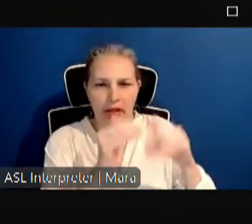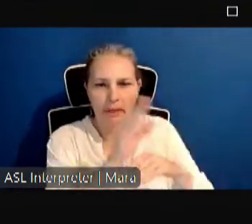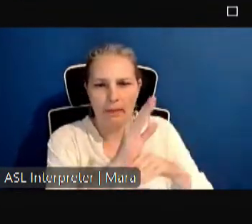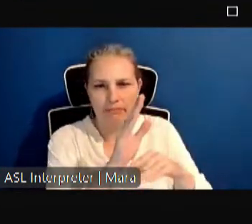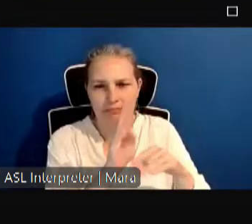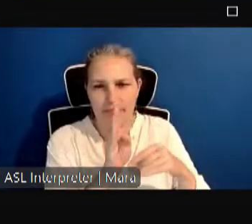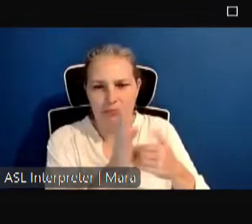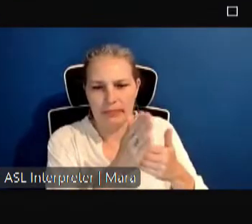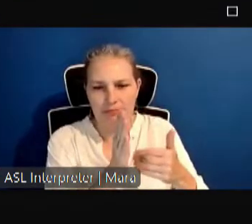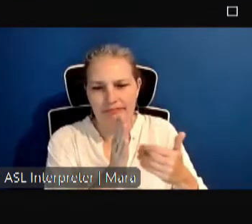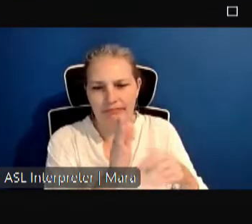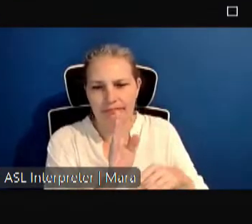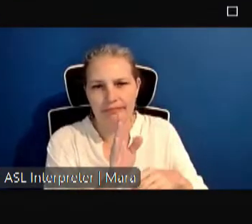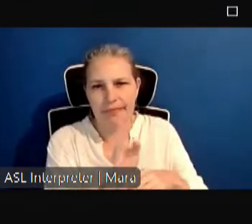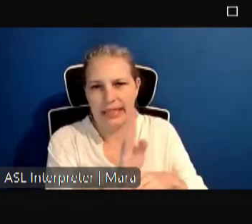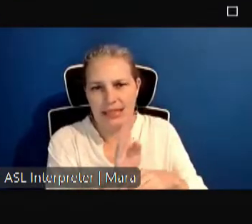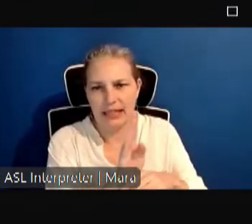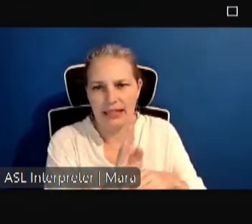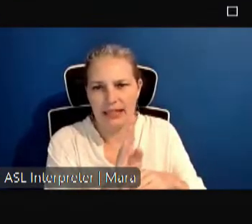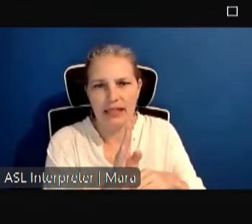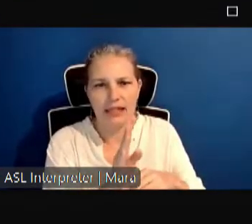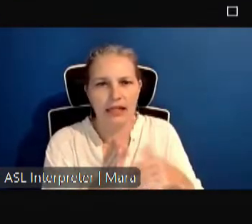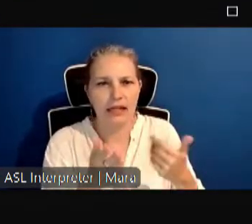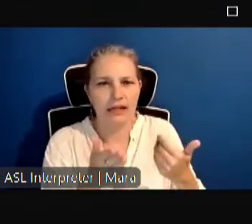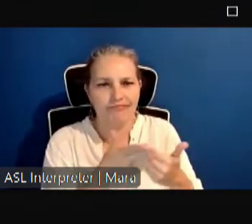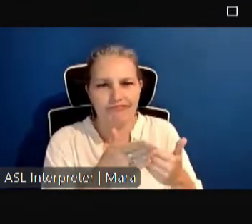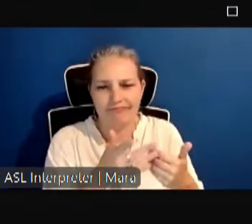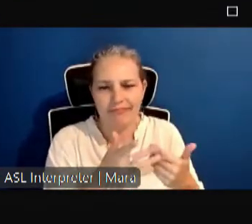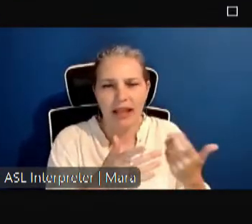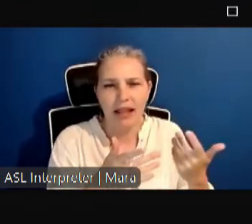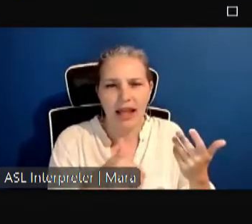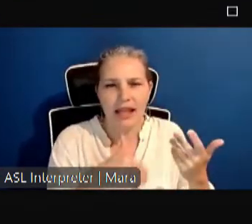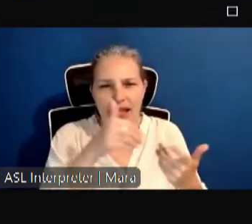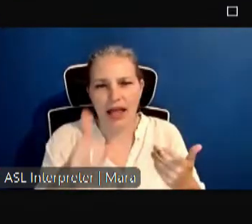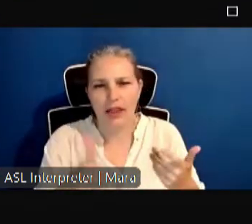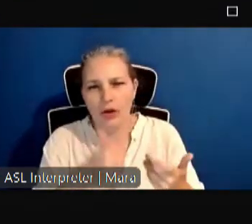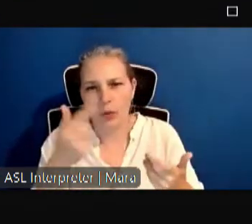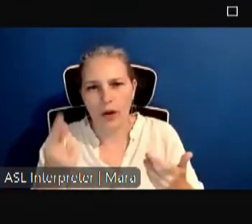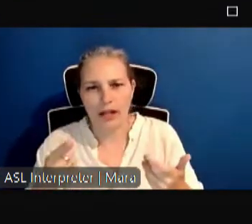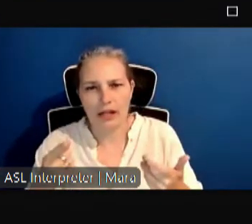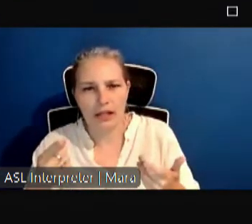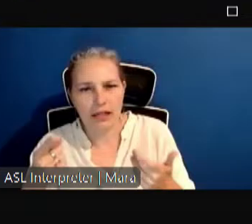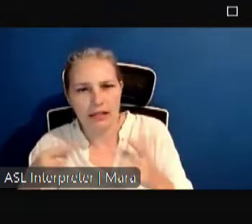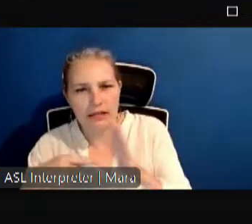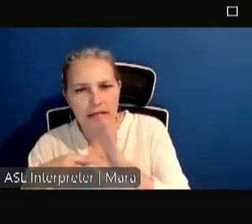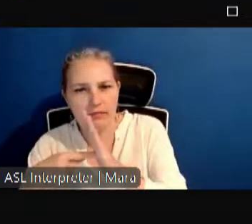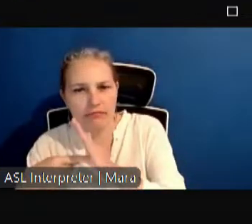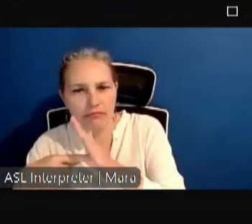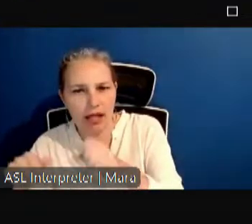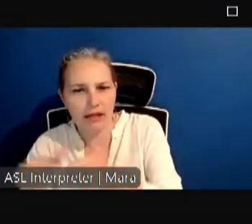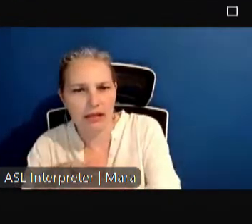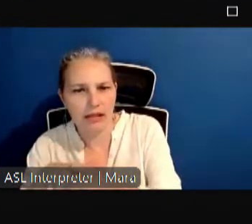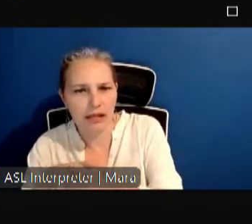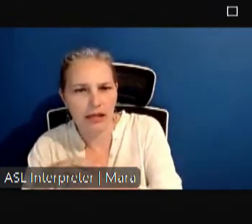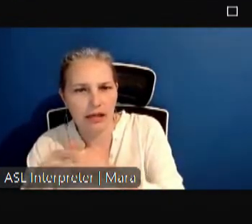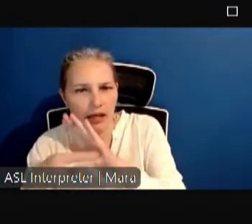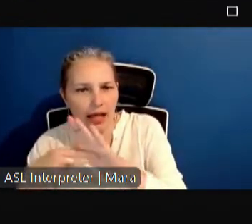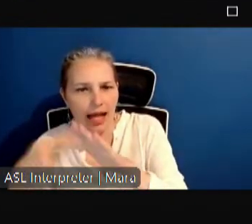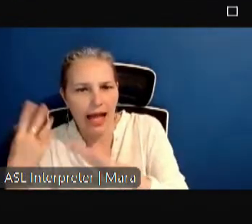that is not operated or conducted on that site, is classified as an outdoor advertising sign, is not permitted